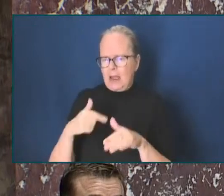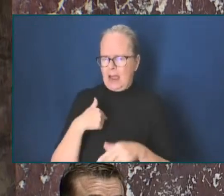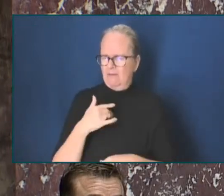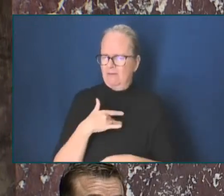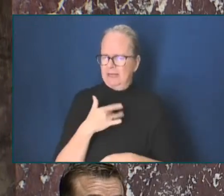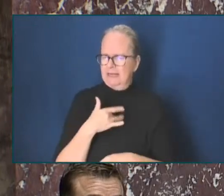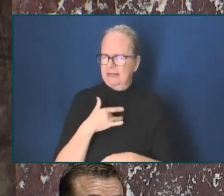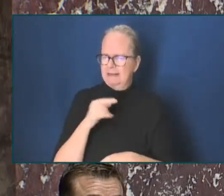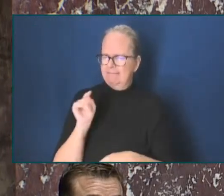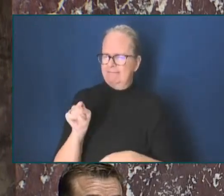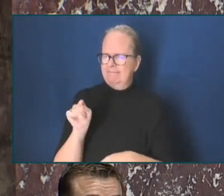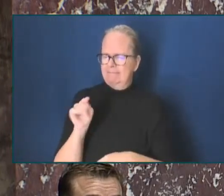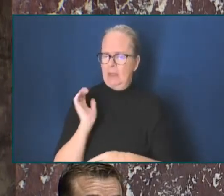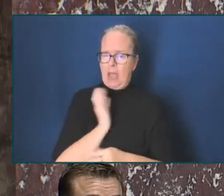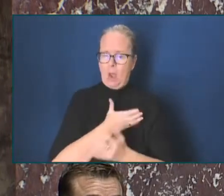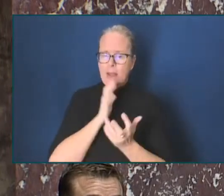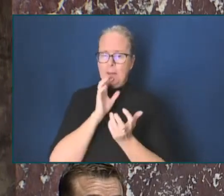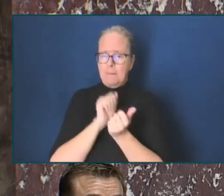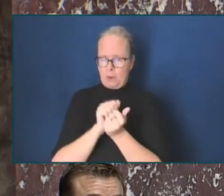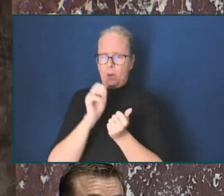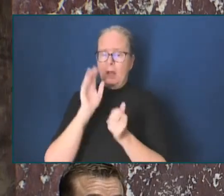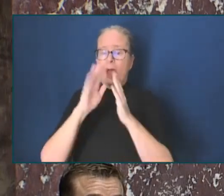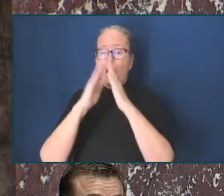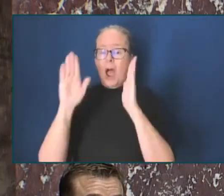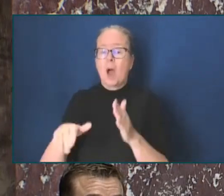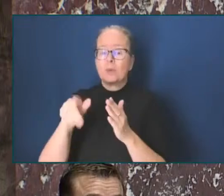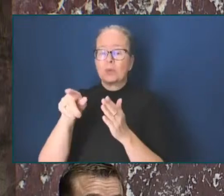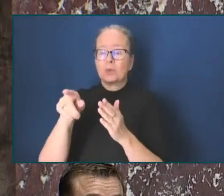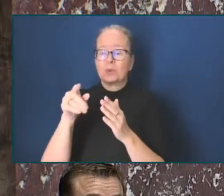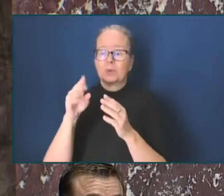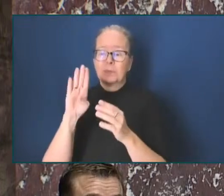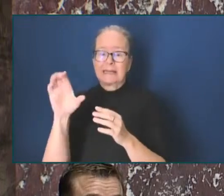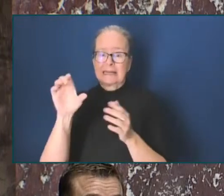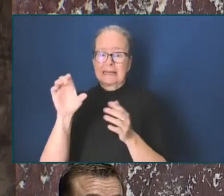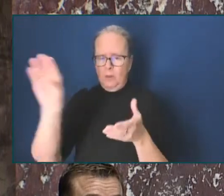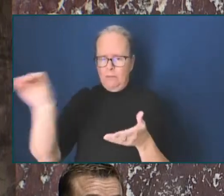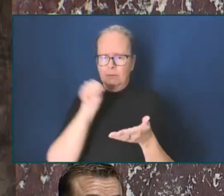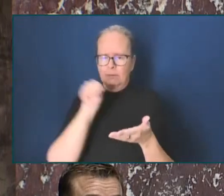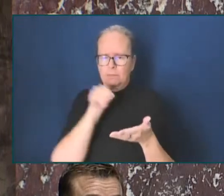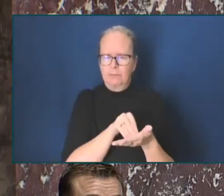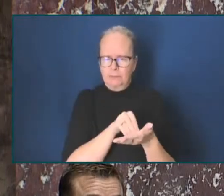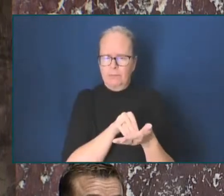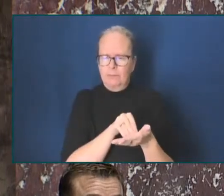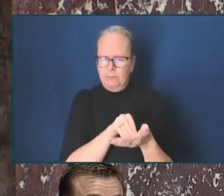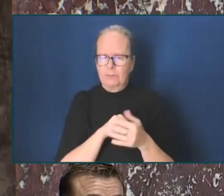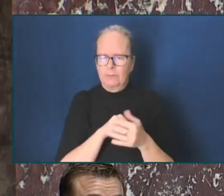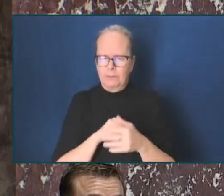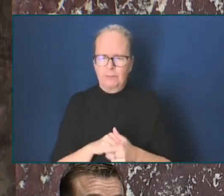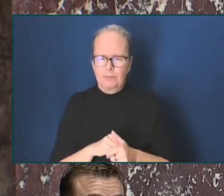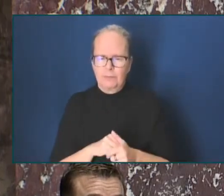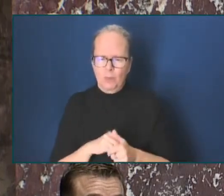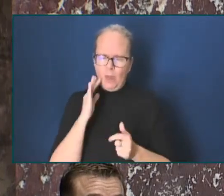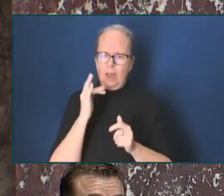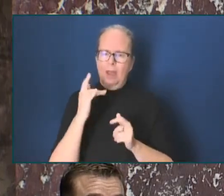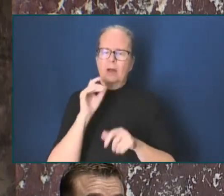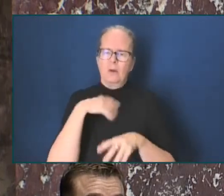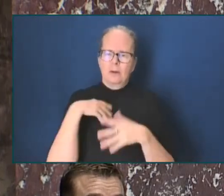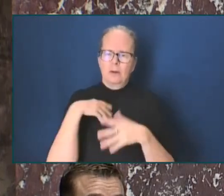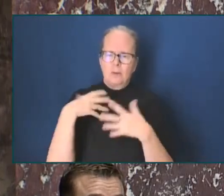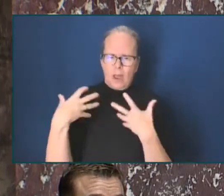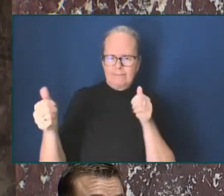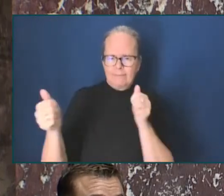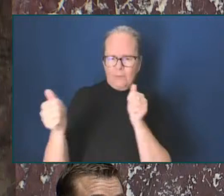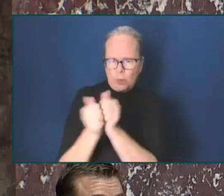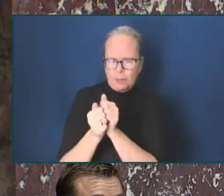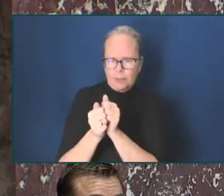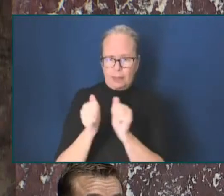the opportunity to scrutinize that audit with the Comptroller General, the Auditor General, and BC Housing, much as we've done in the past with BC Housing,